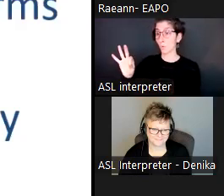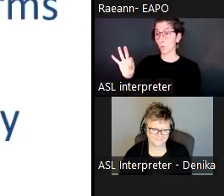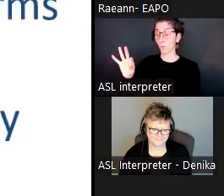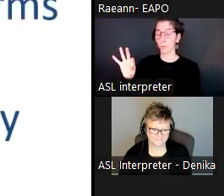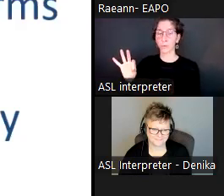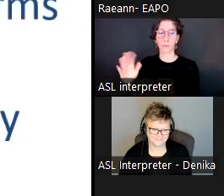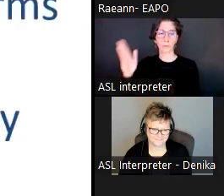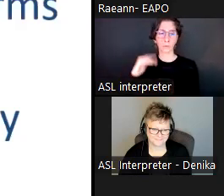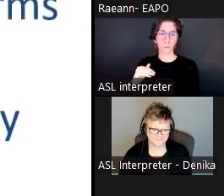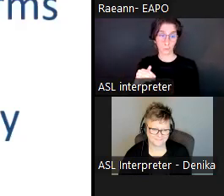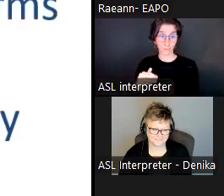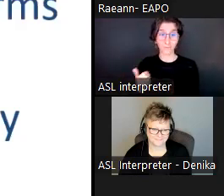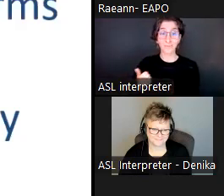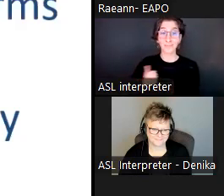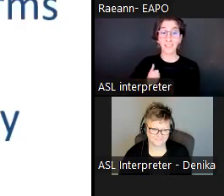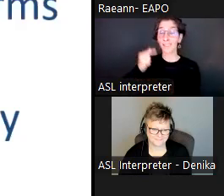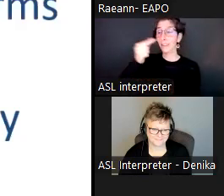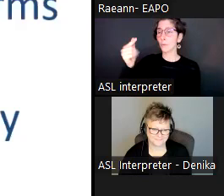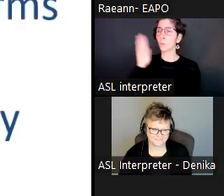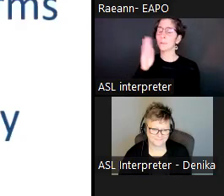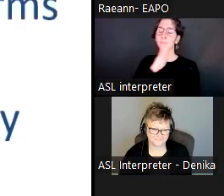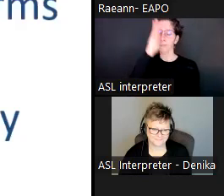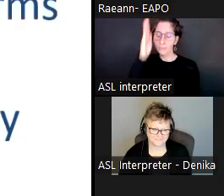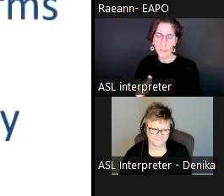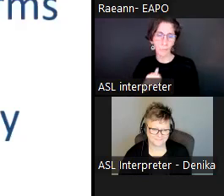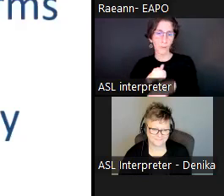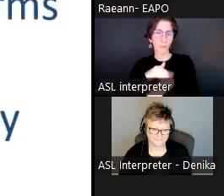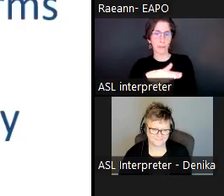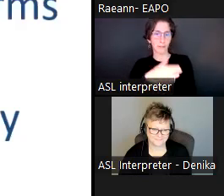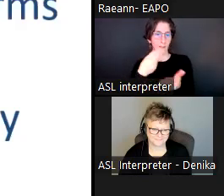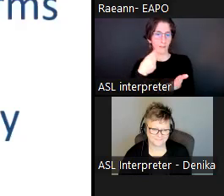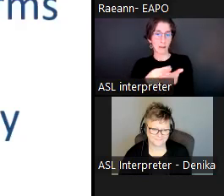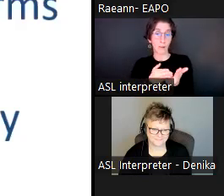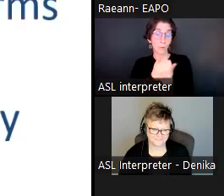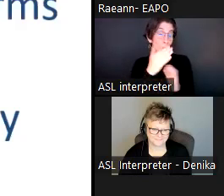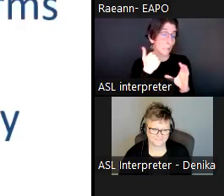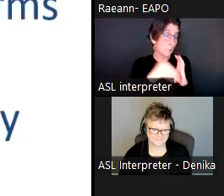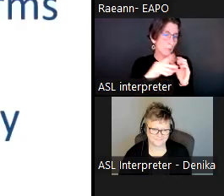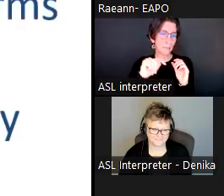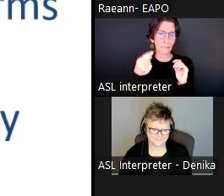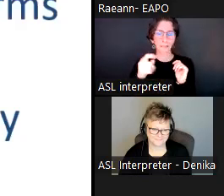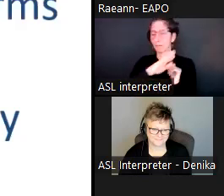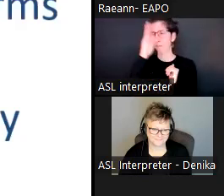The government of Canada will never send funds by email or text messages